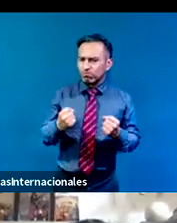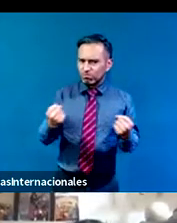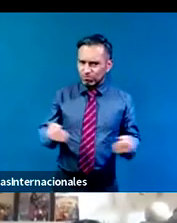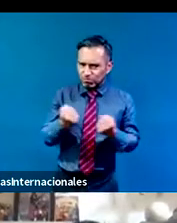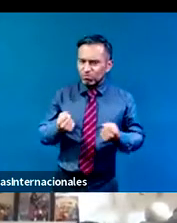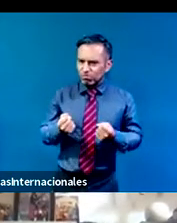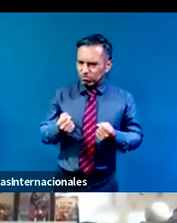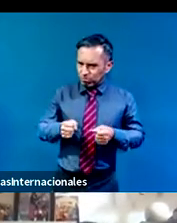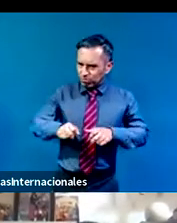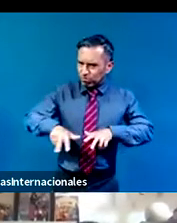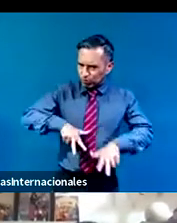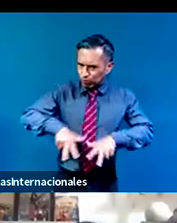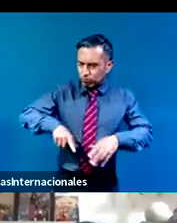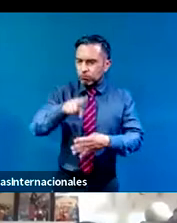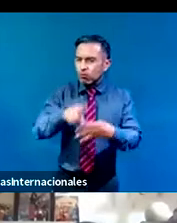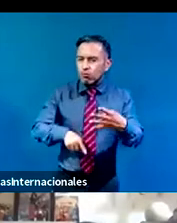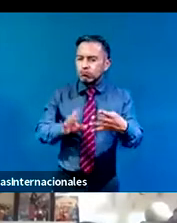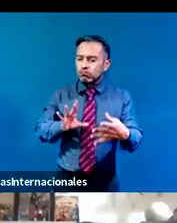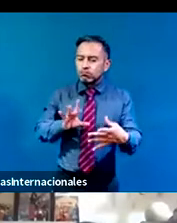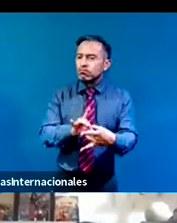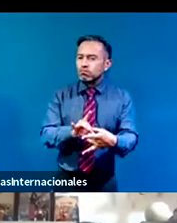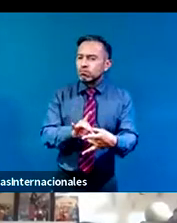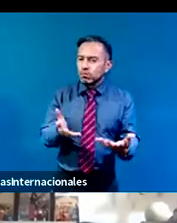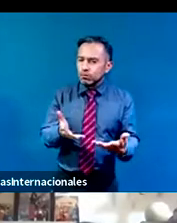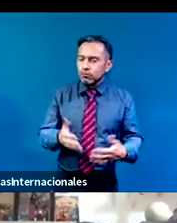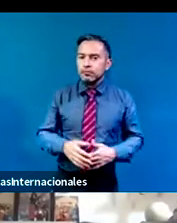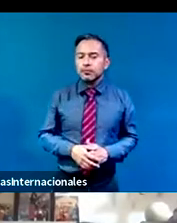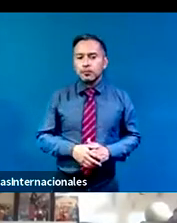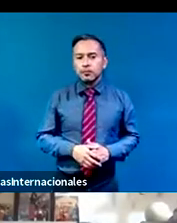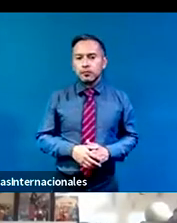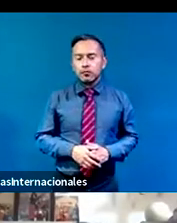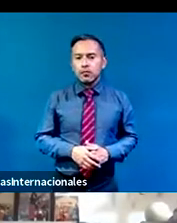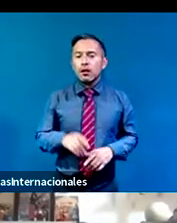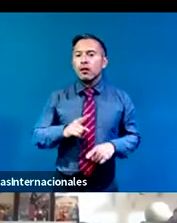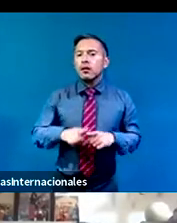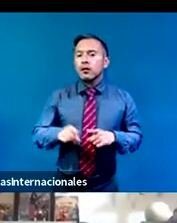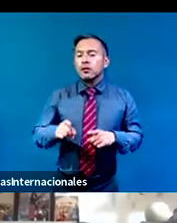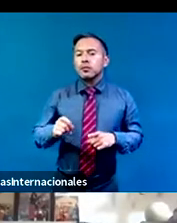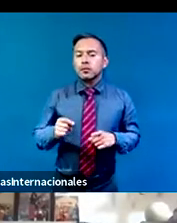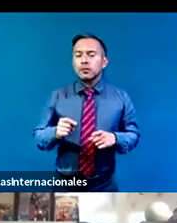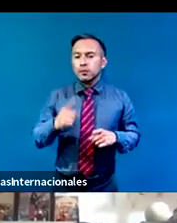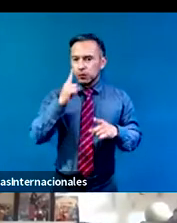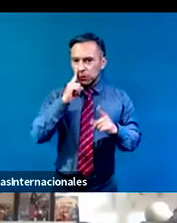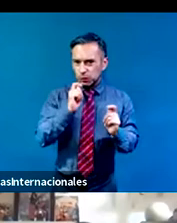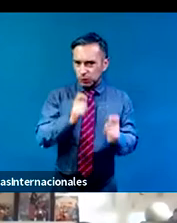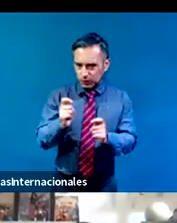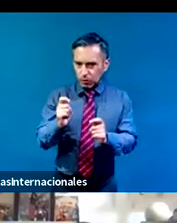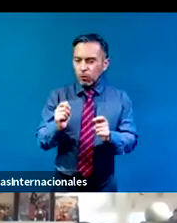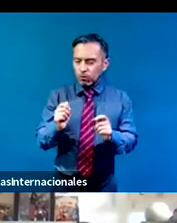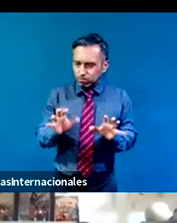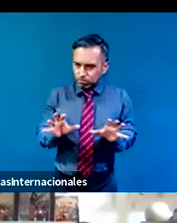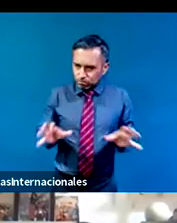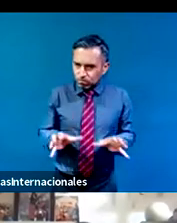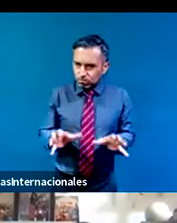unpaid care work and domestic work, it's important to also note that some of the realities is that most of the,